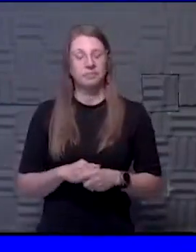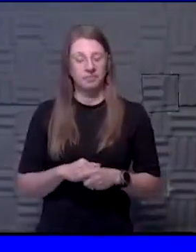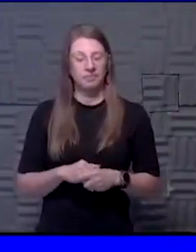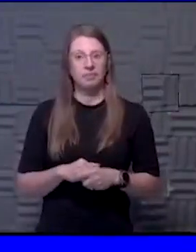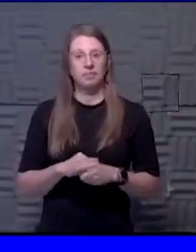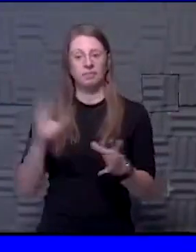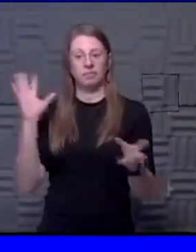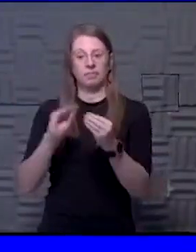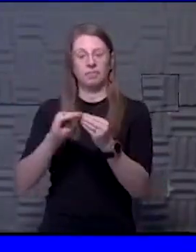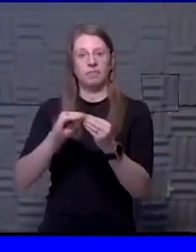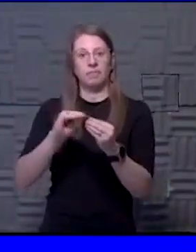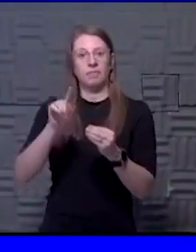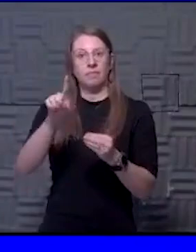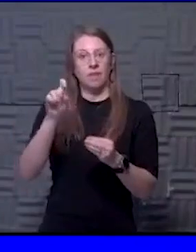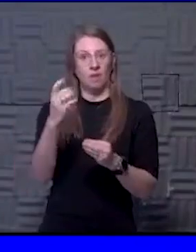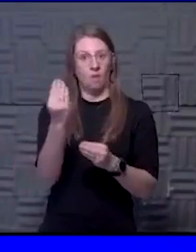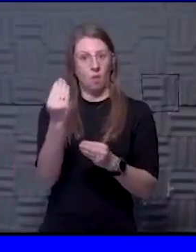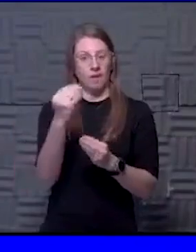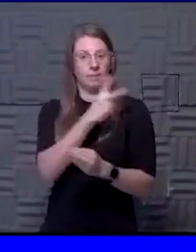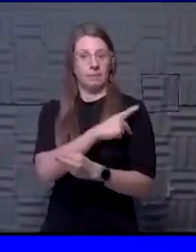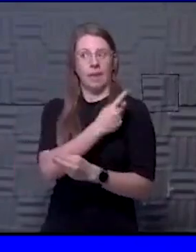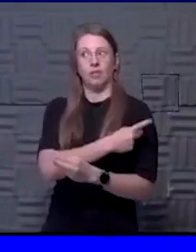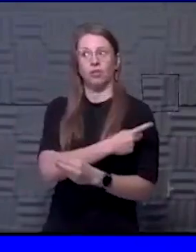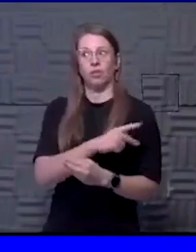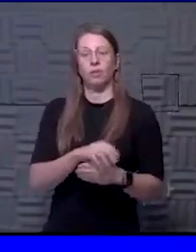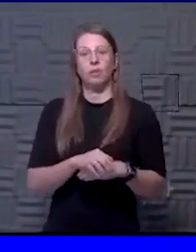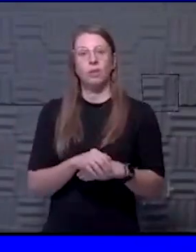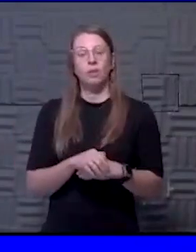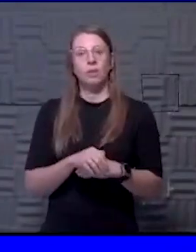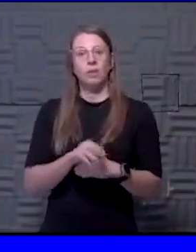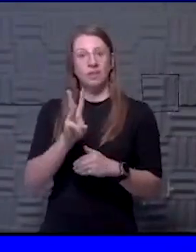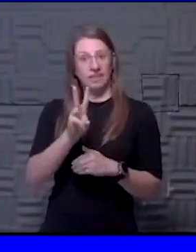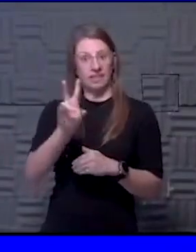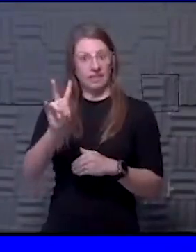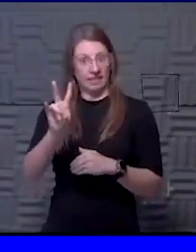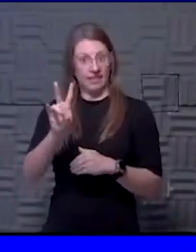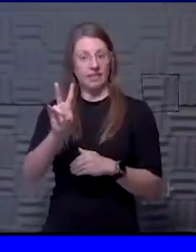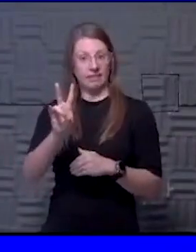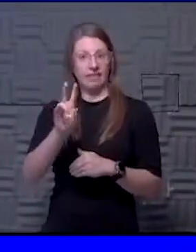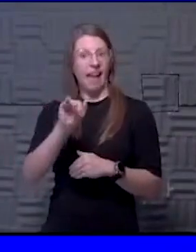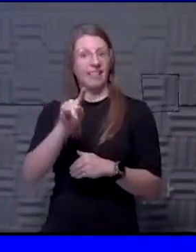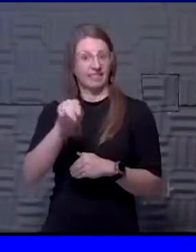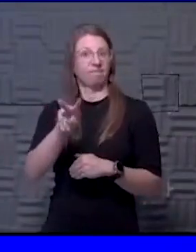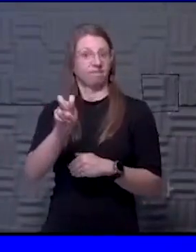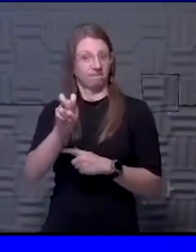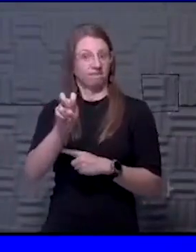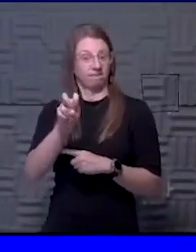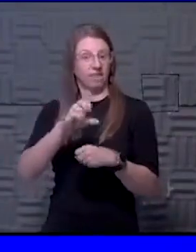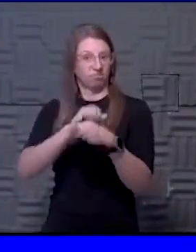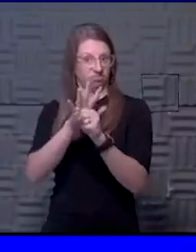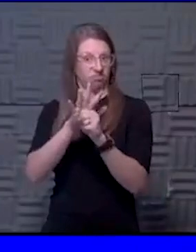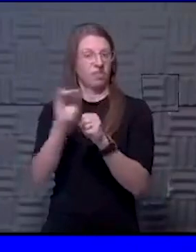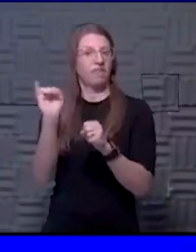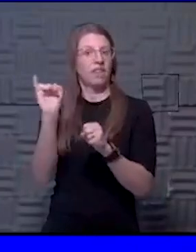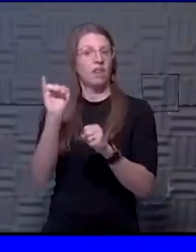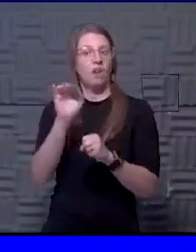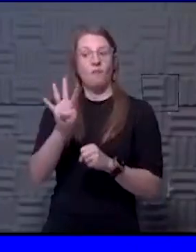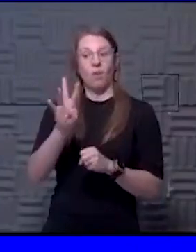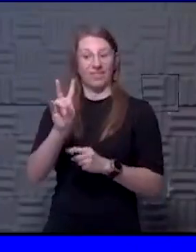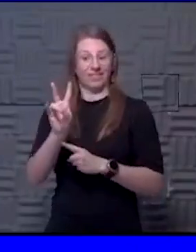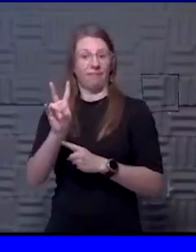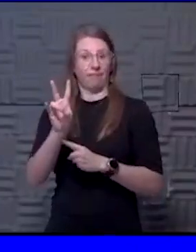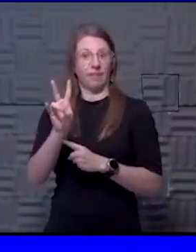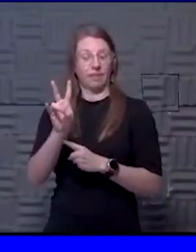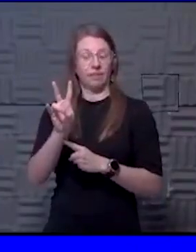a total of 114 patients. 67 of those are active COVID infections, 47 of